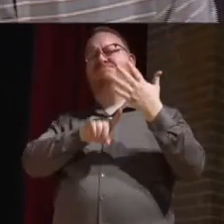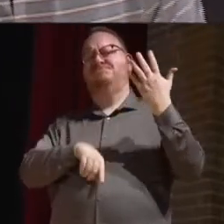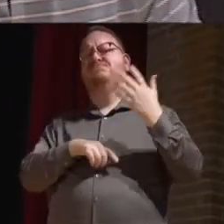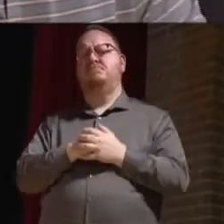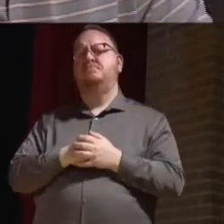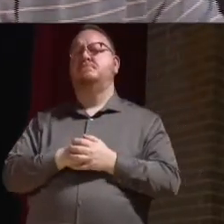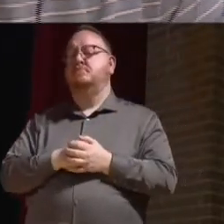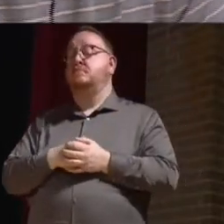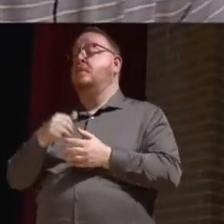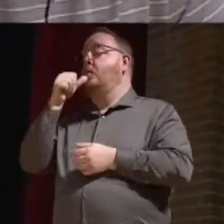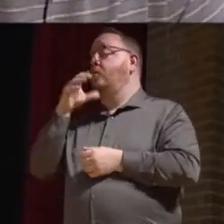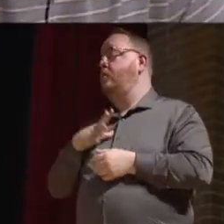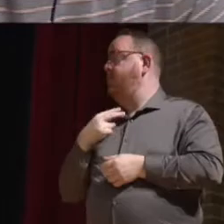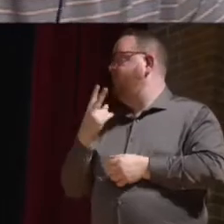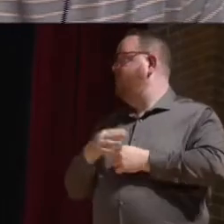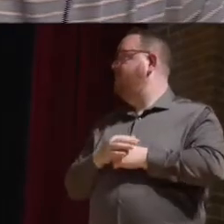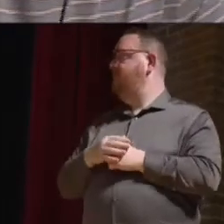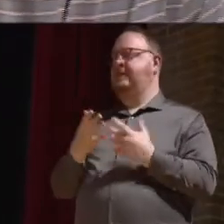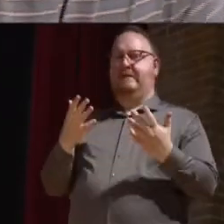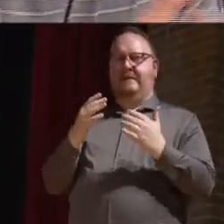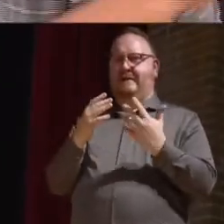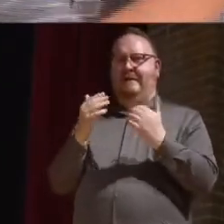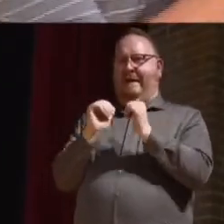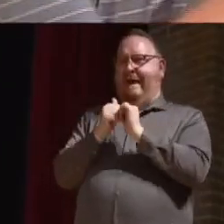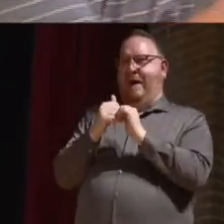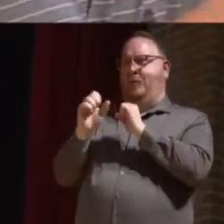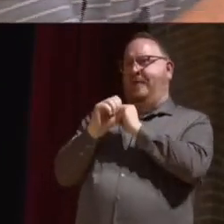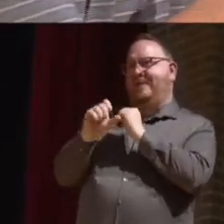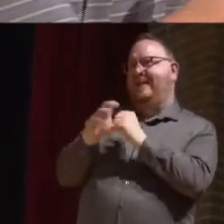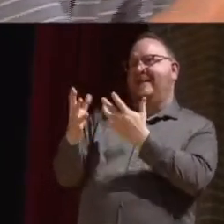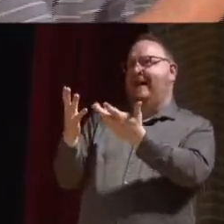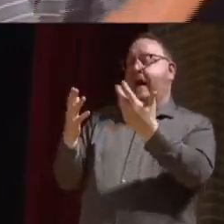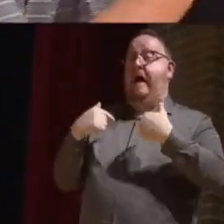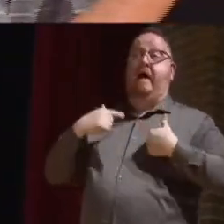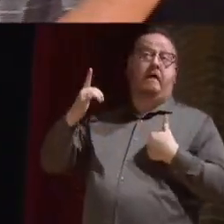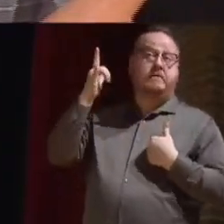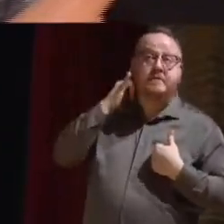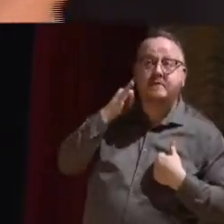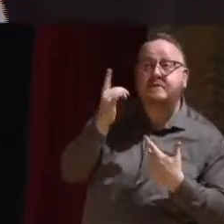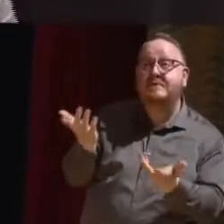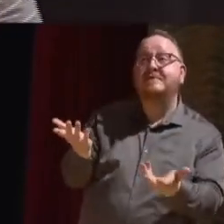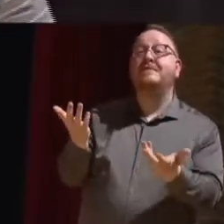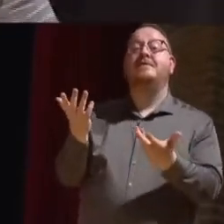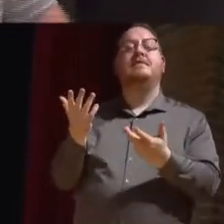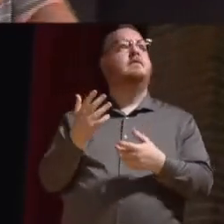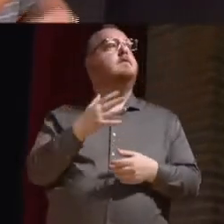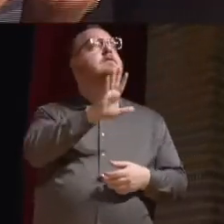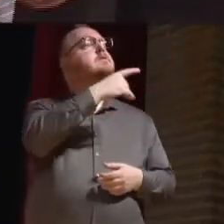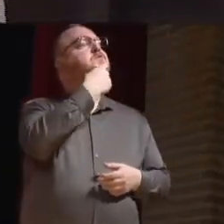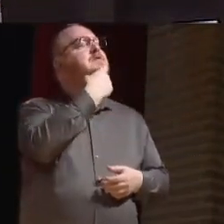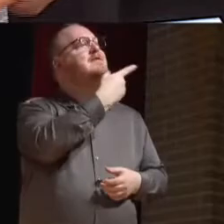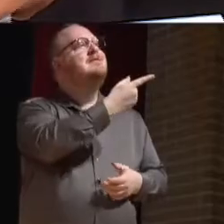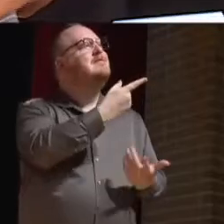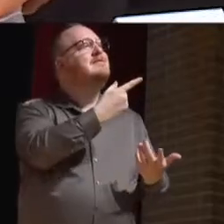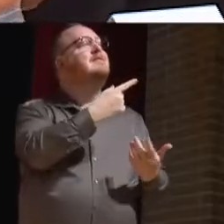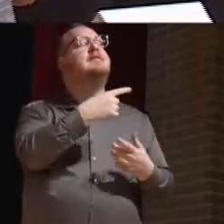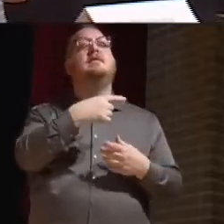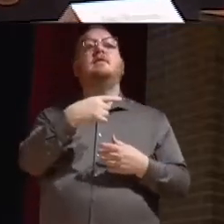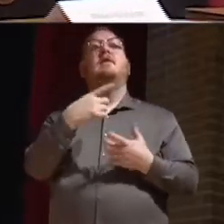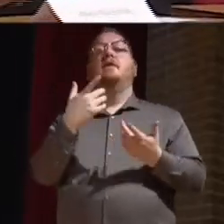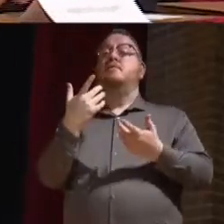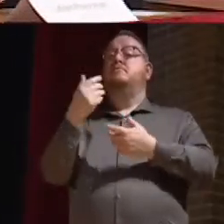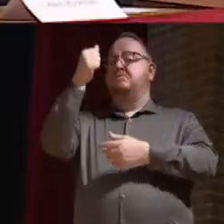How would we have heard to go to you? I don't know how. So unless, how would you have found out